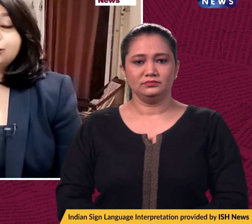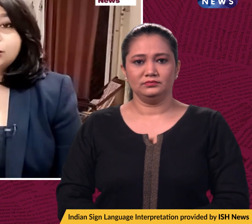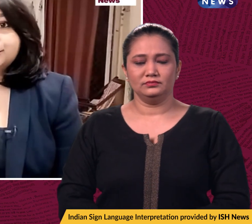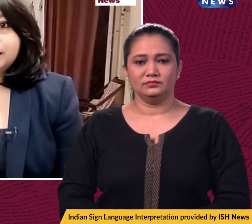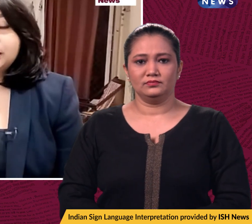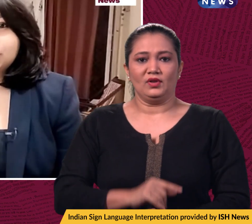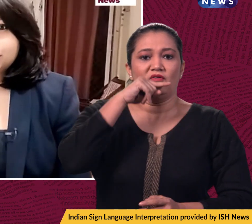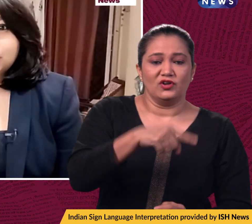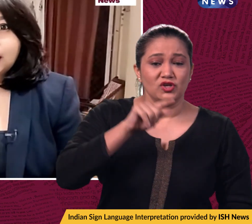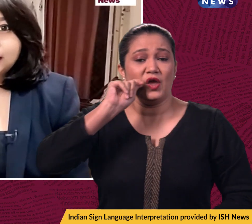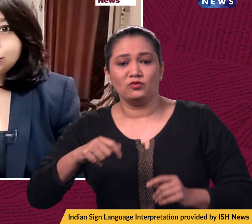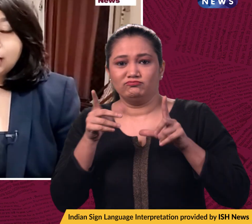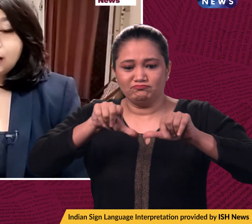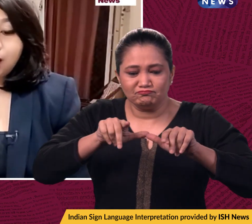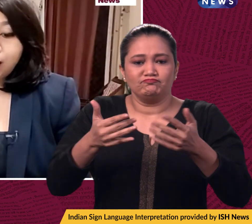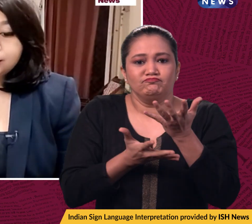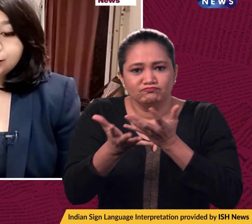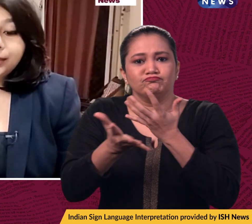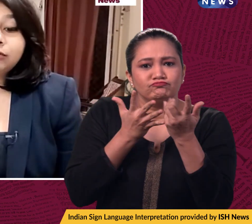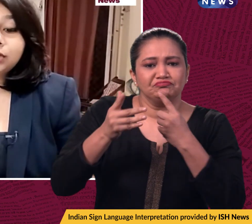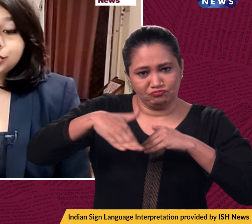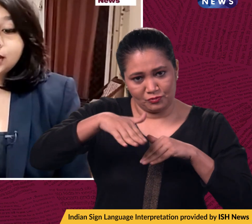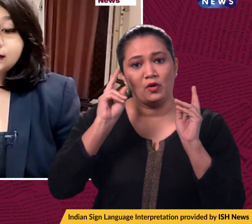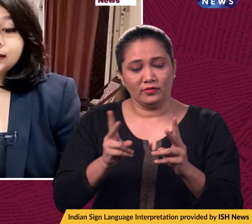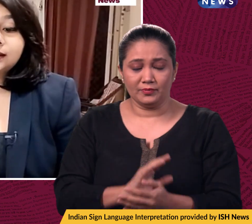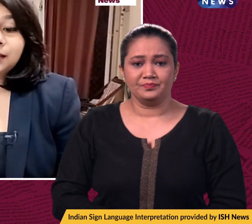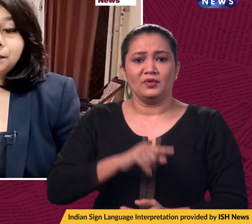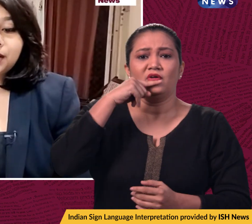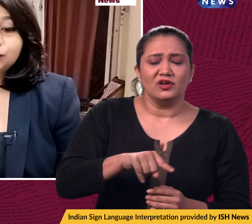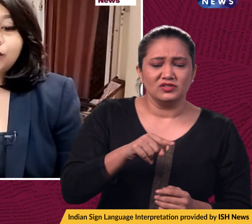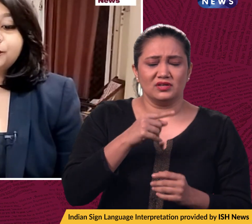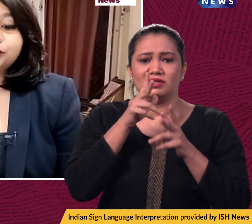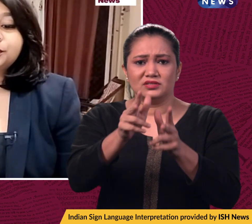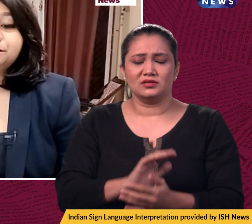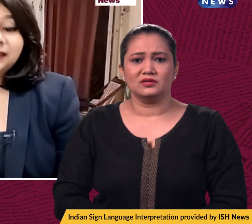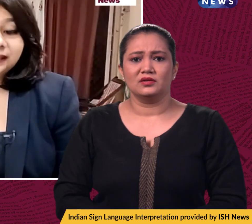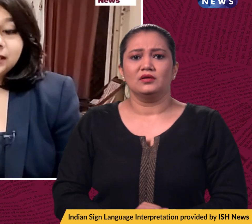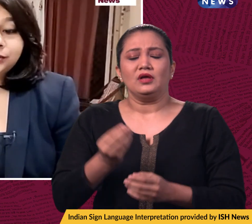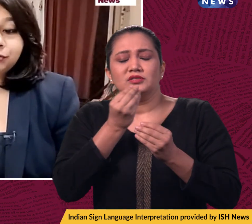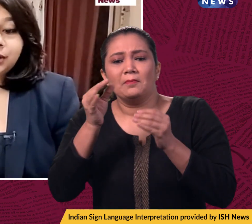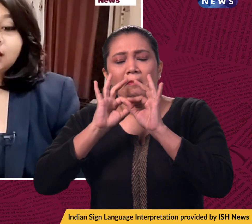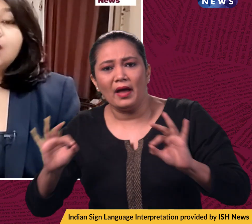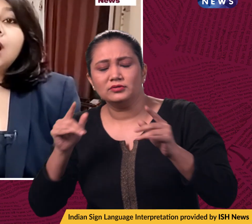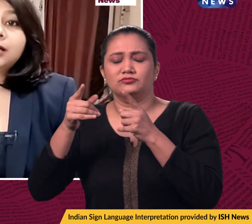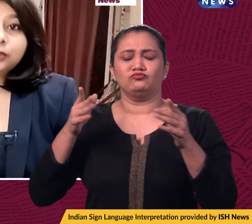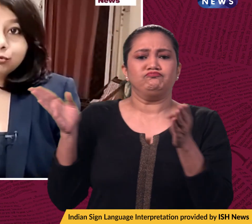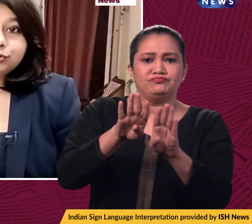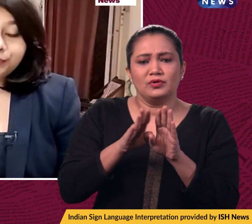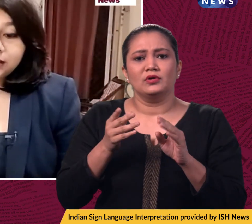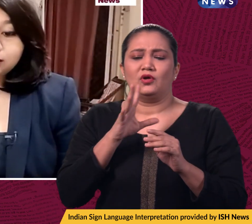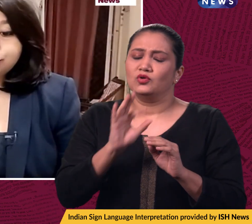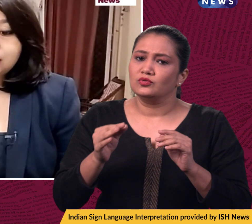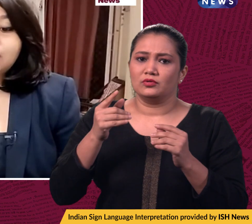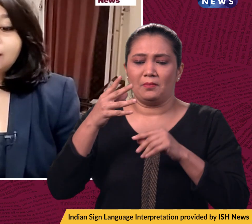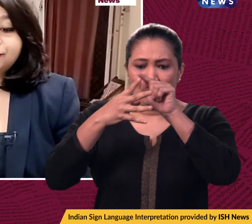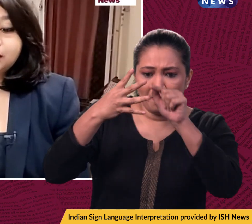Now, talks between Russia and Ukraine are continuing. Russia has said that some parts of a possible peace deal with Ukraine are close to